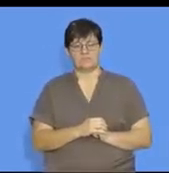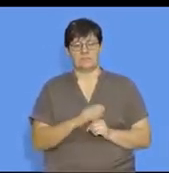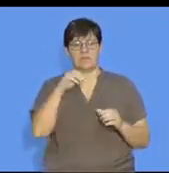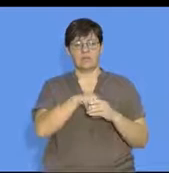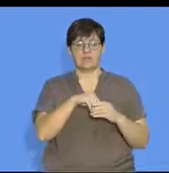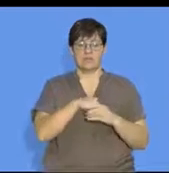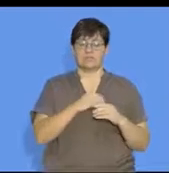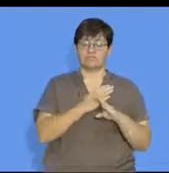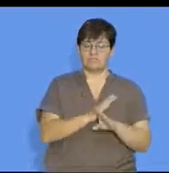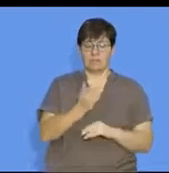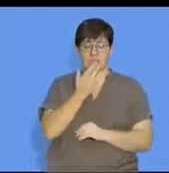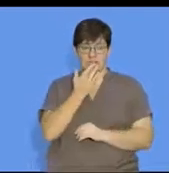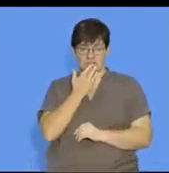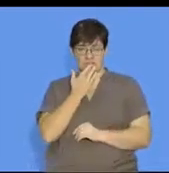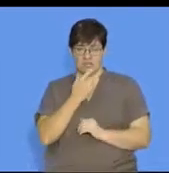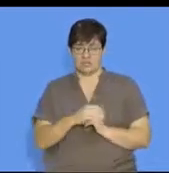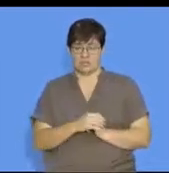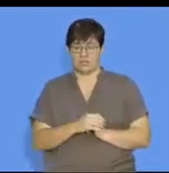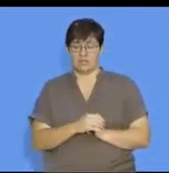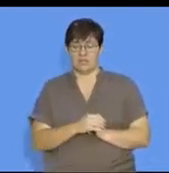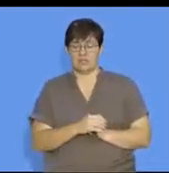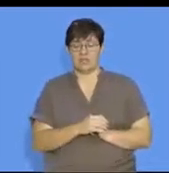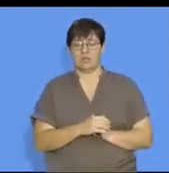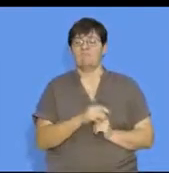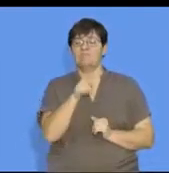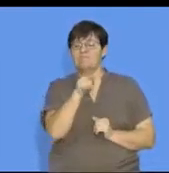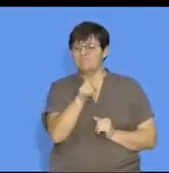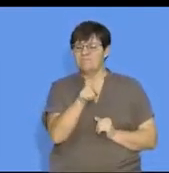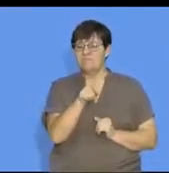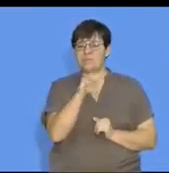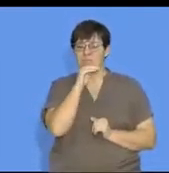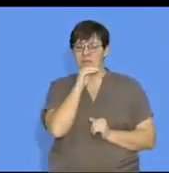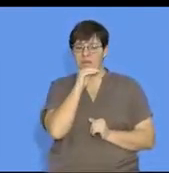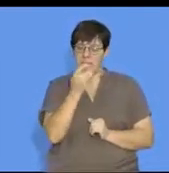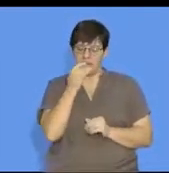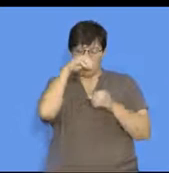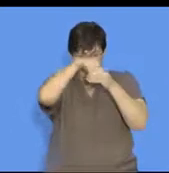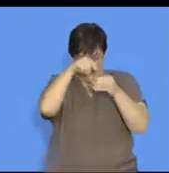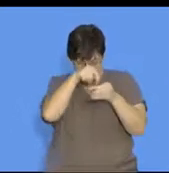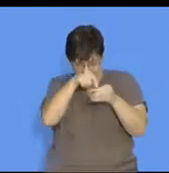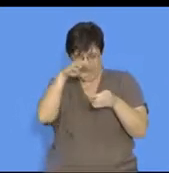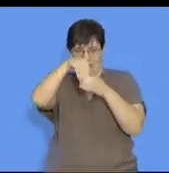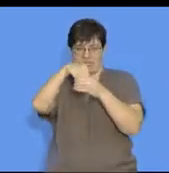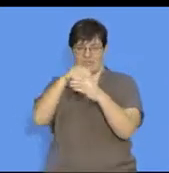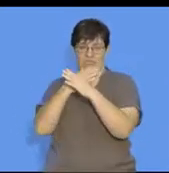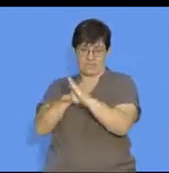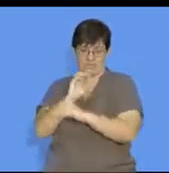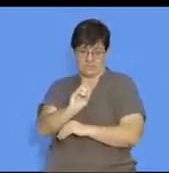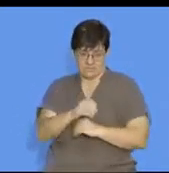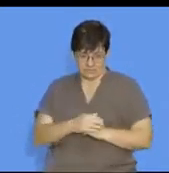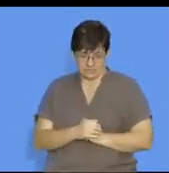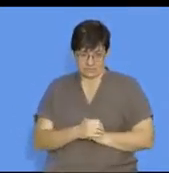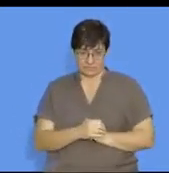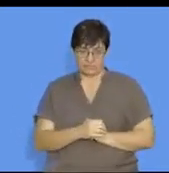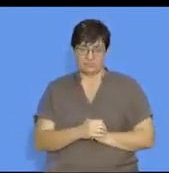internal resistance of a battery? So internal resistance is always the resistance inside the battery. So the question says, is